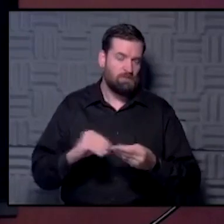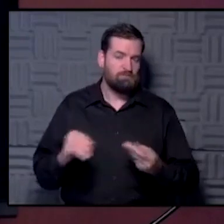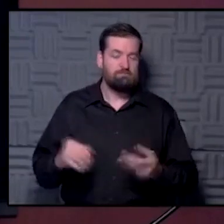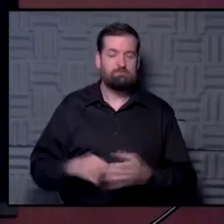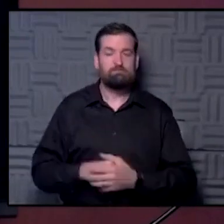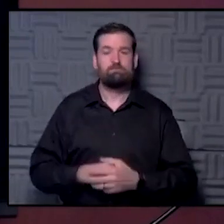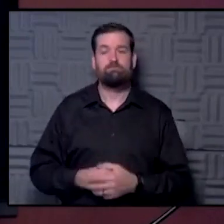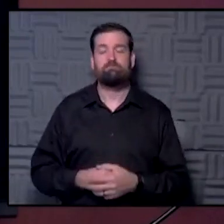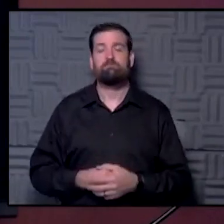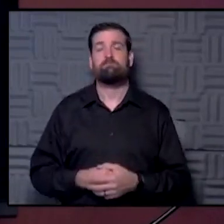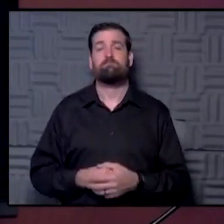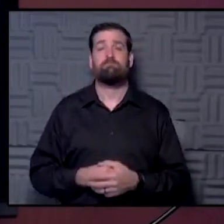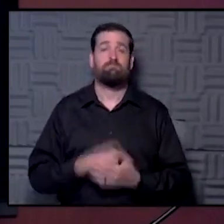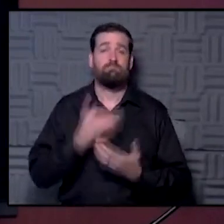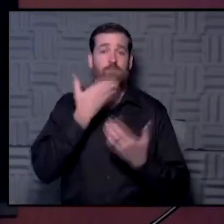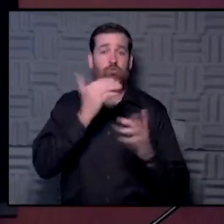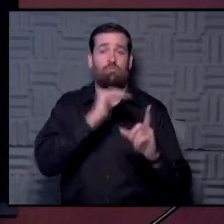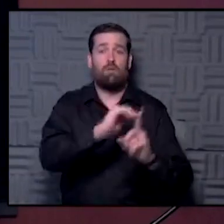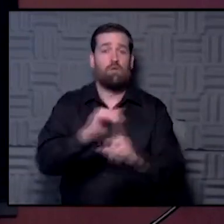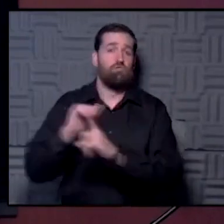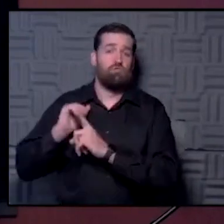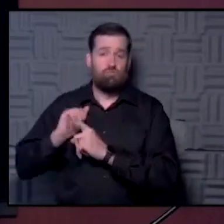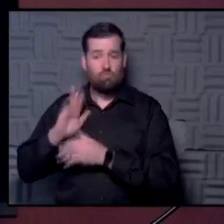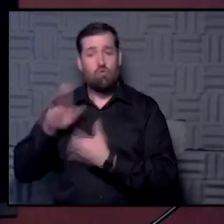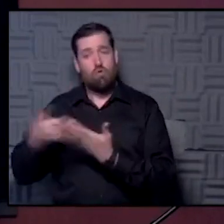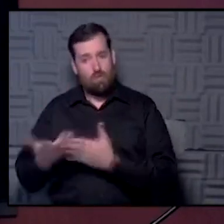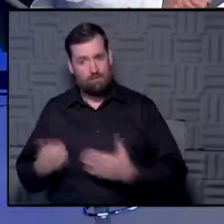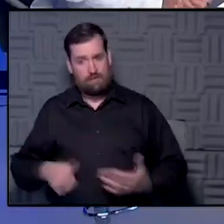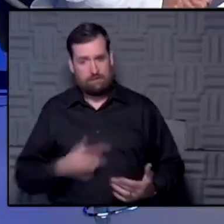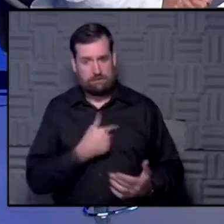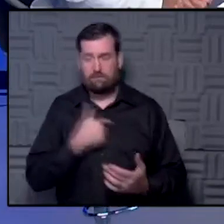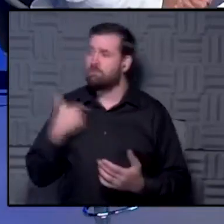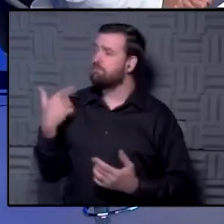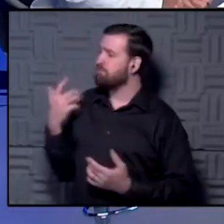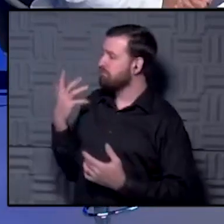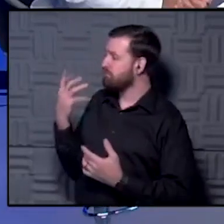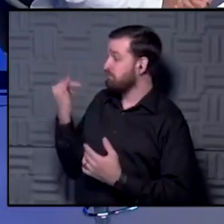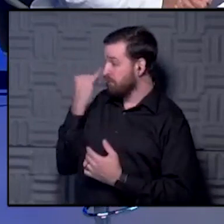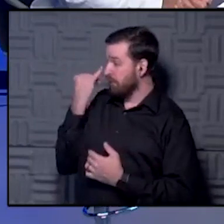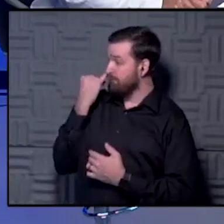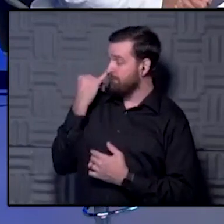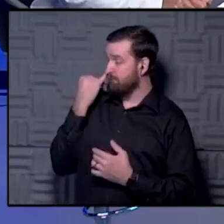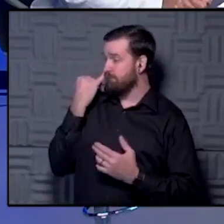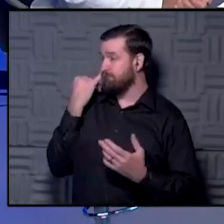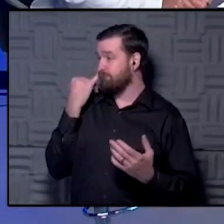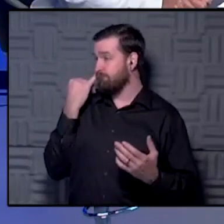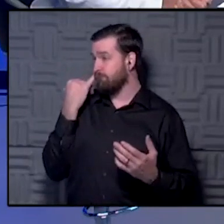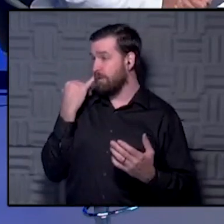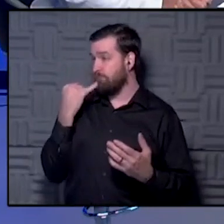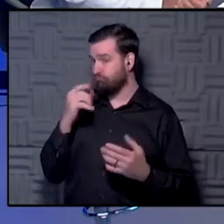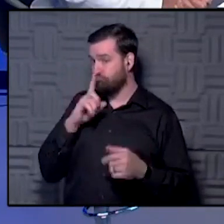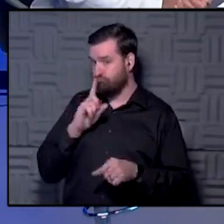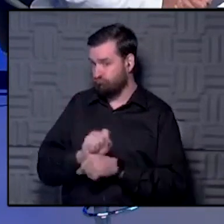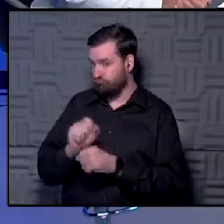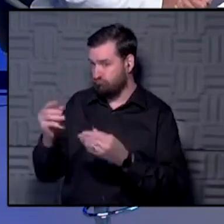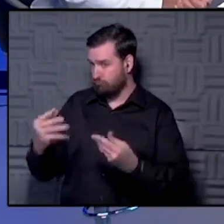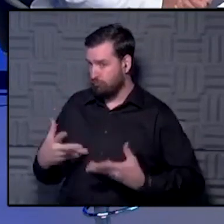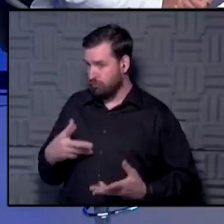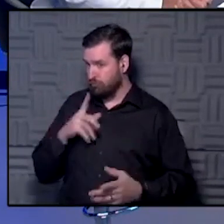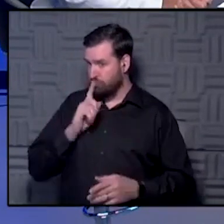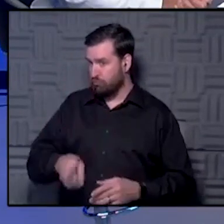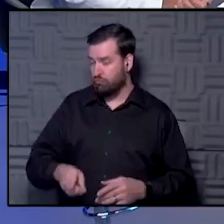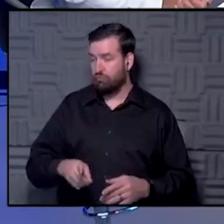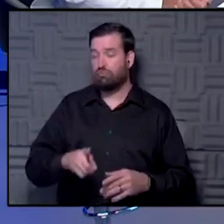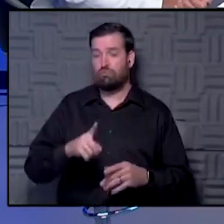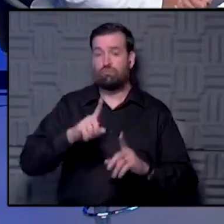what happened here. And it's a good reminder to all of us. Yeah, and given that he tested, if in fact it is what we are being reported is true, he is